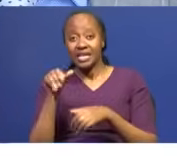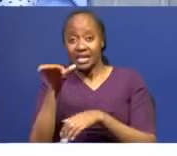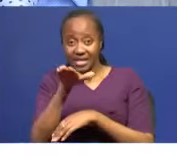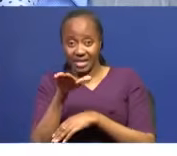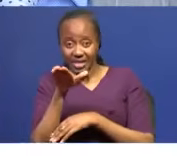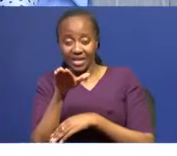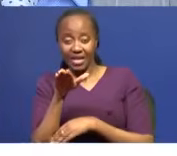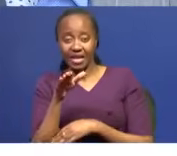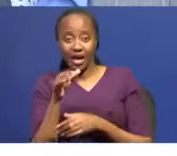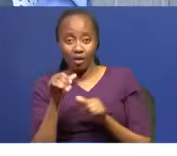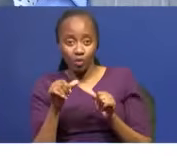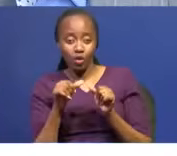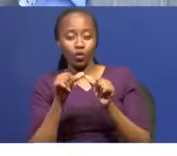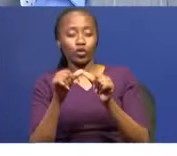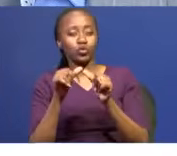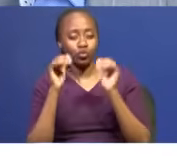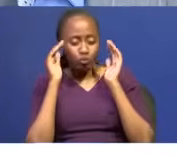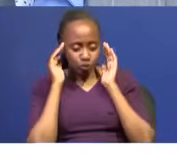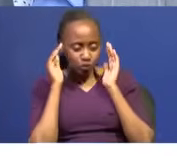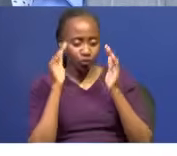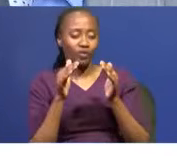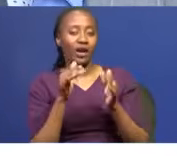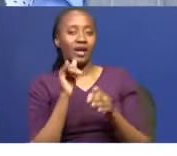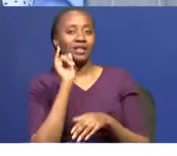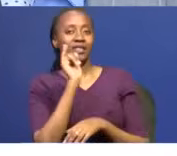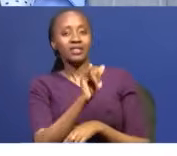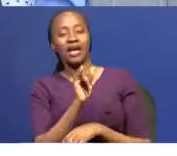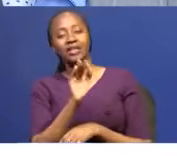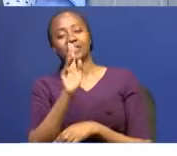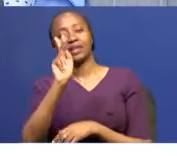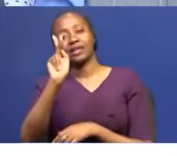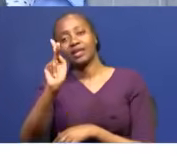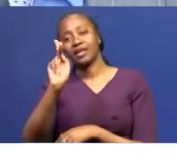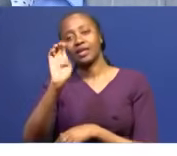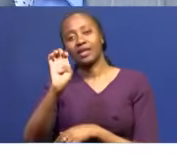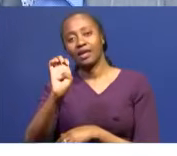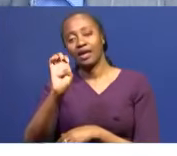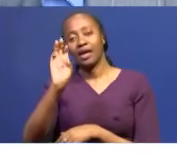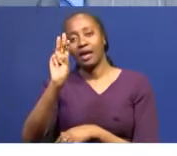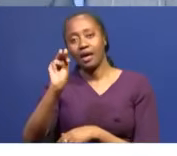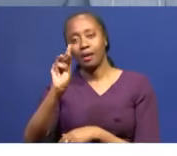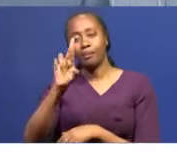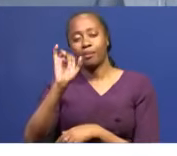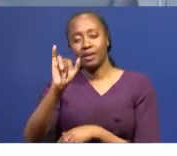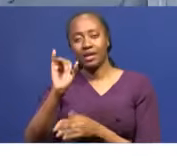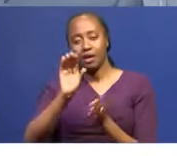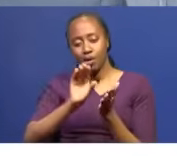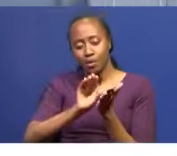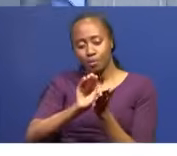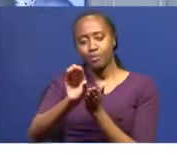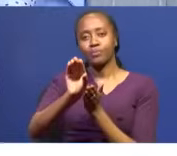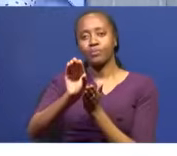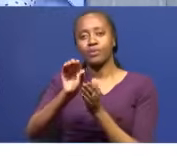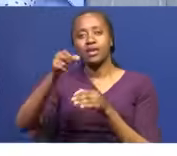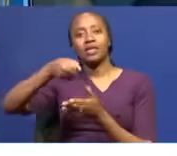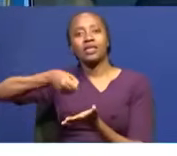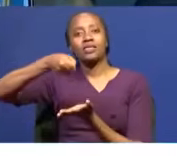will be deliberate to make sure that KEMRI gets its fair share in the